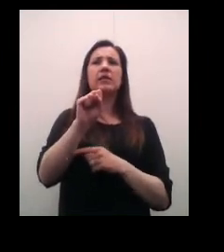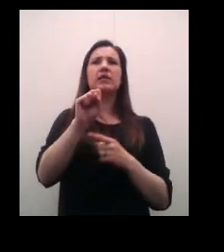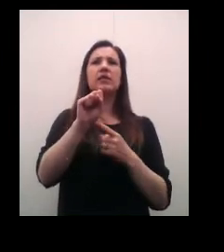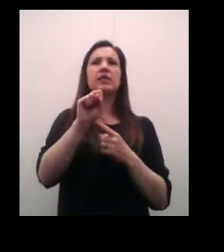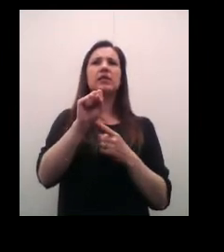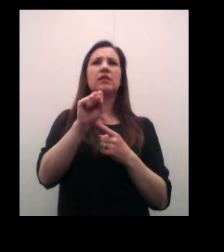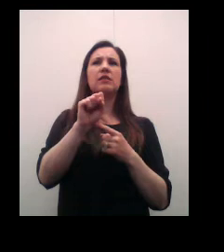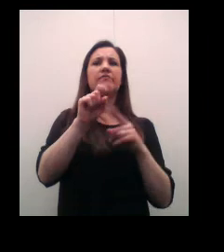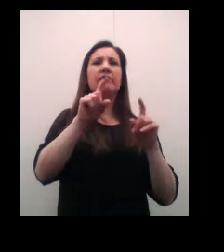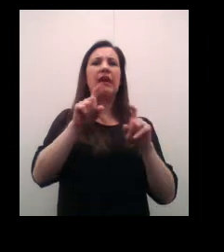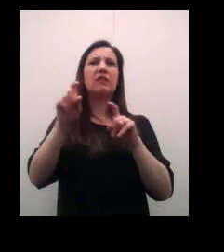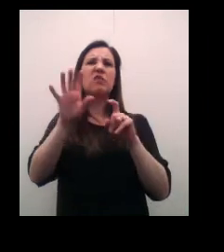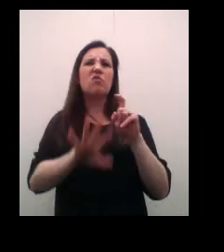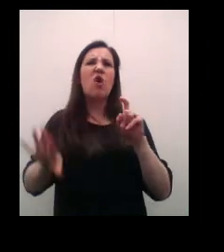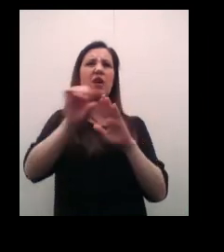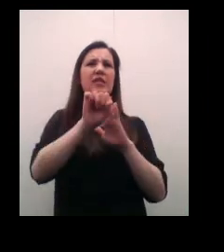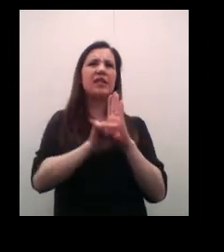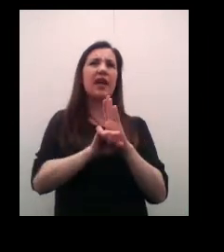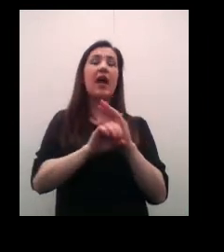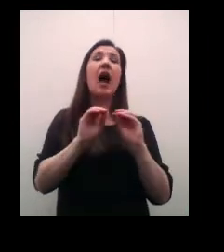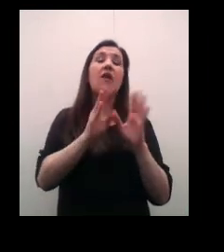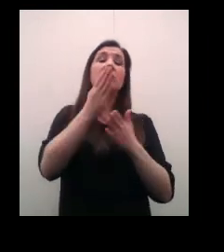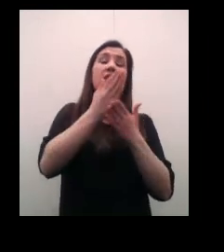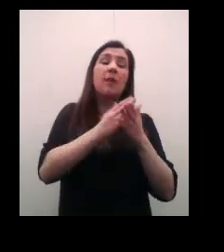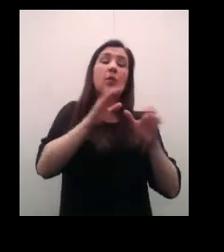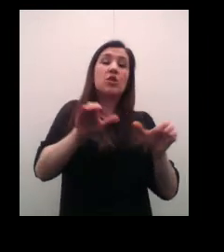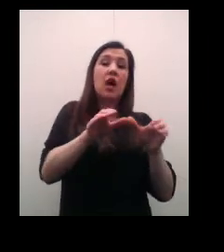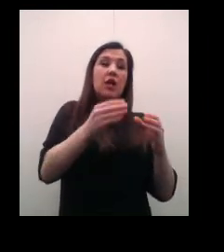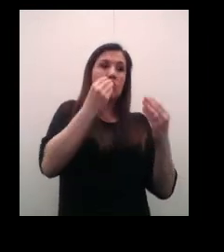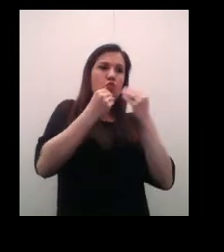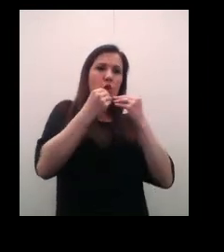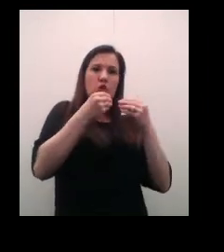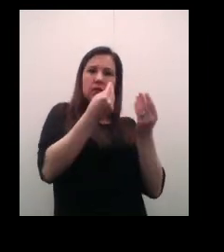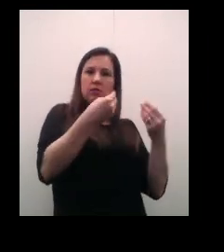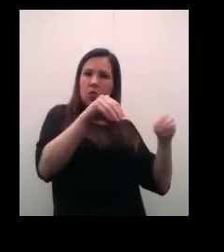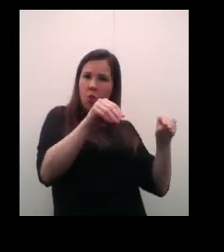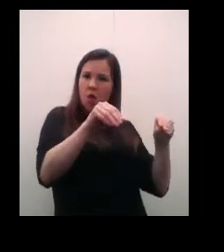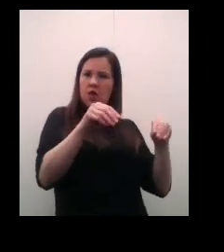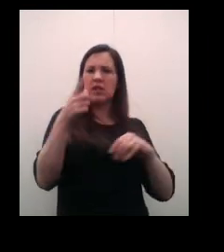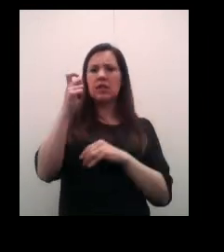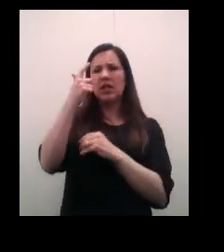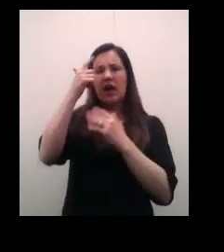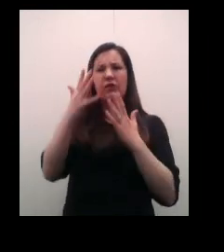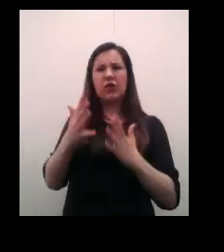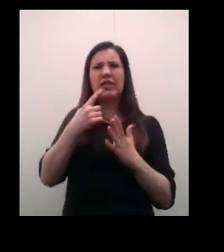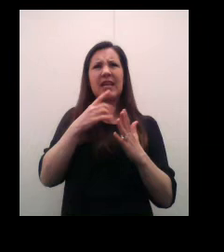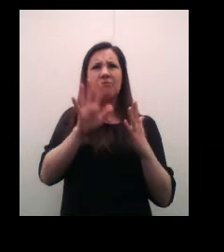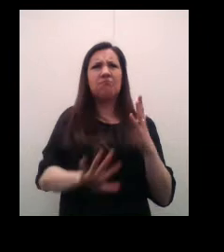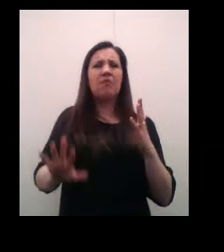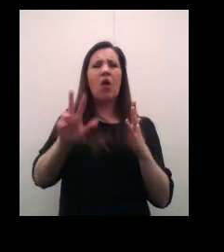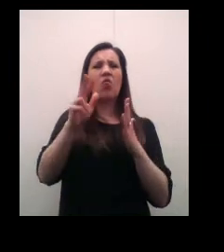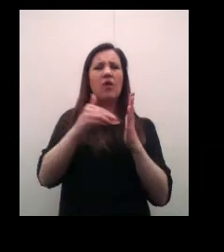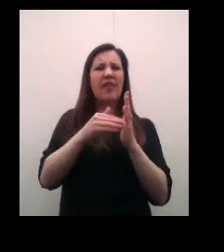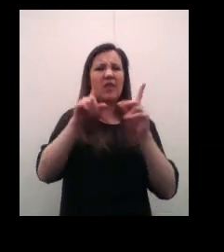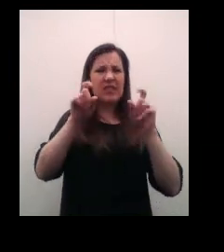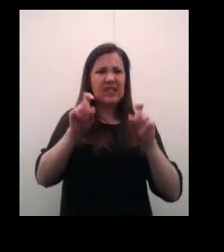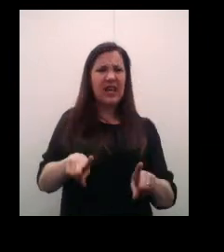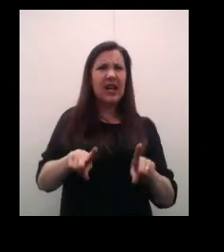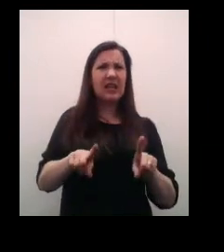some of which, obviously were conducted at grocery stores in Western New York. The governor said that of the roughly 3,000 tests,